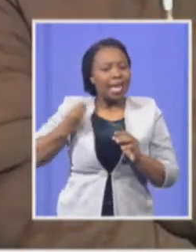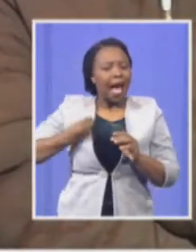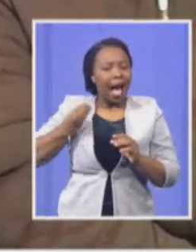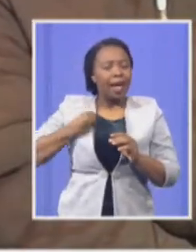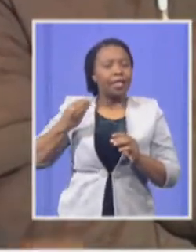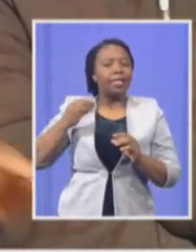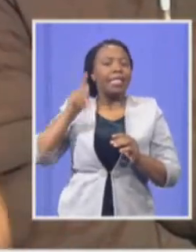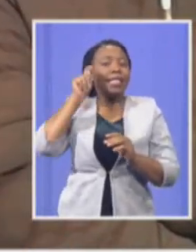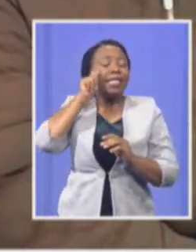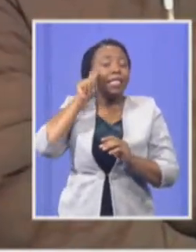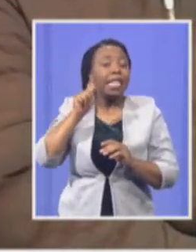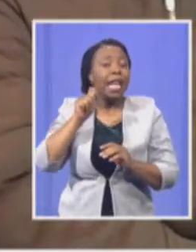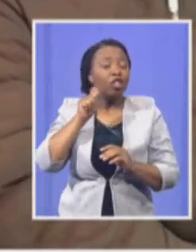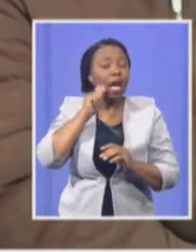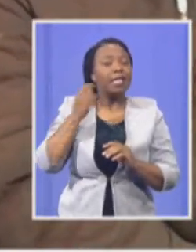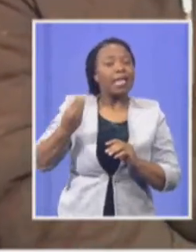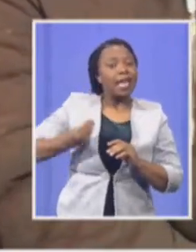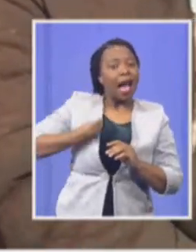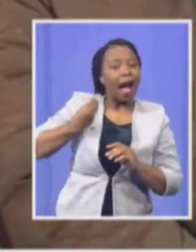teenagers lana and young people